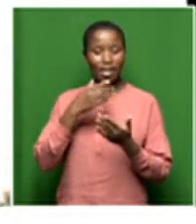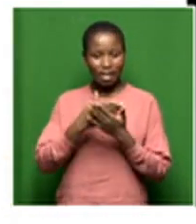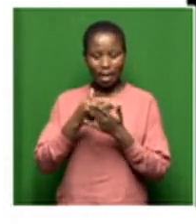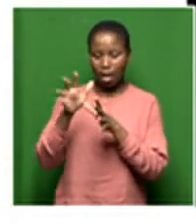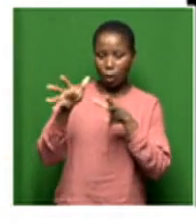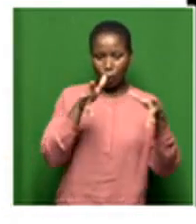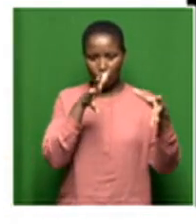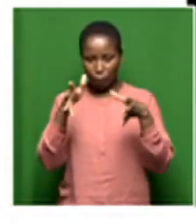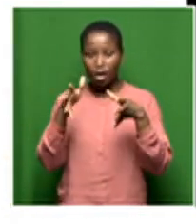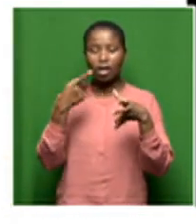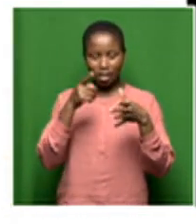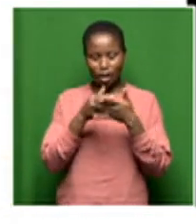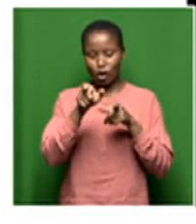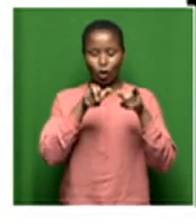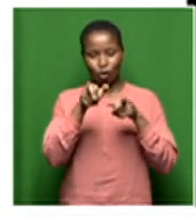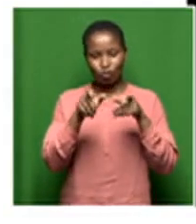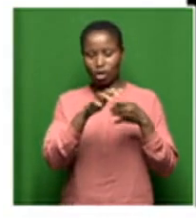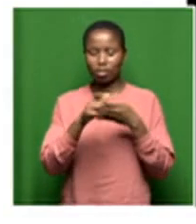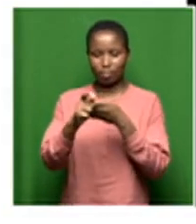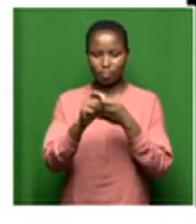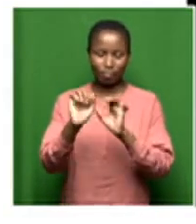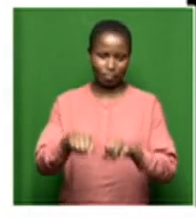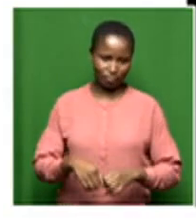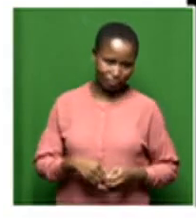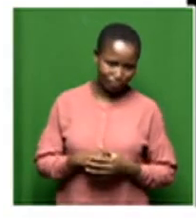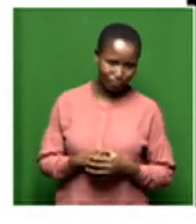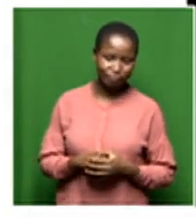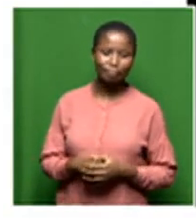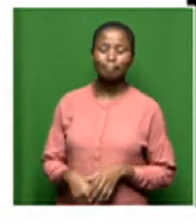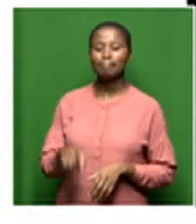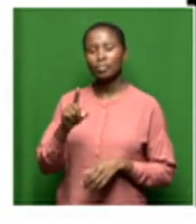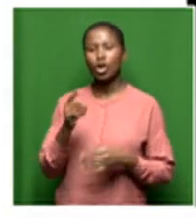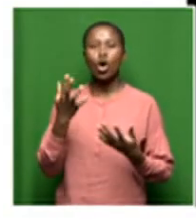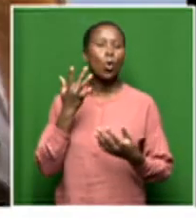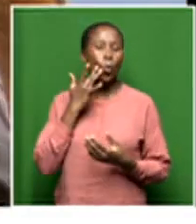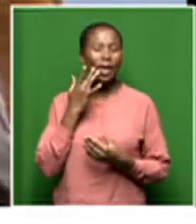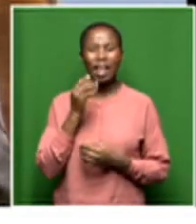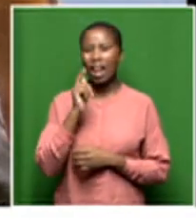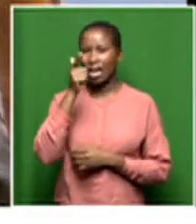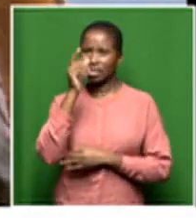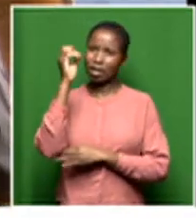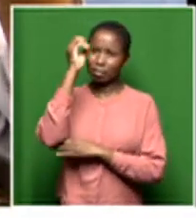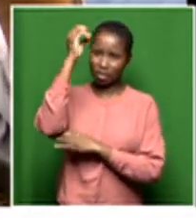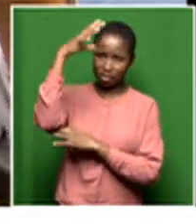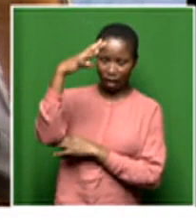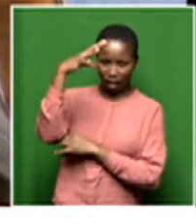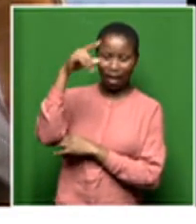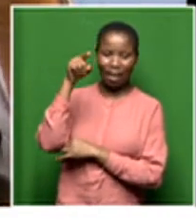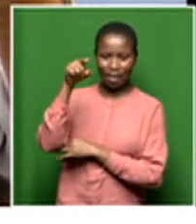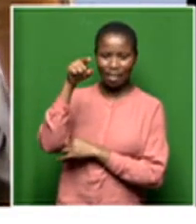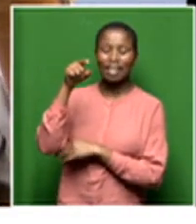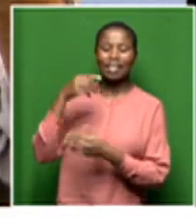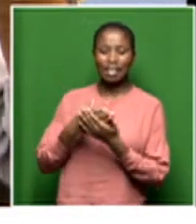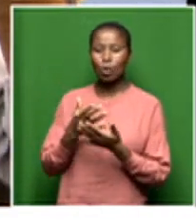the morning, the air is generally calm and stable. Later in the day, the sun shines on the earth, heats the air up at